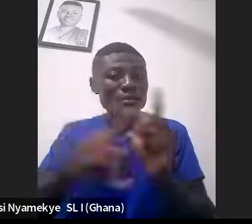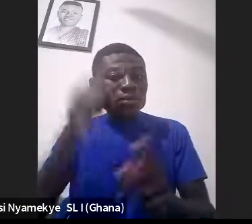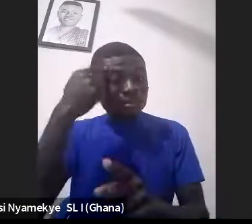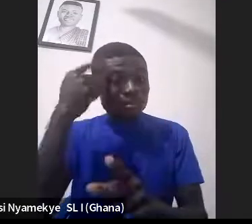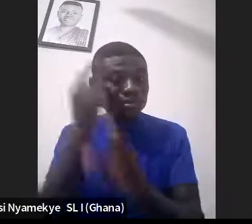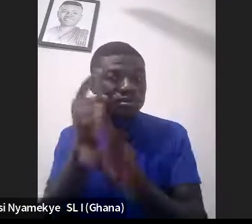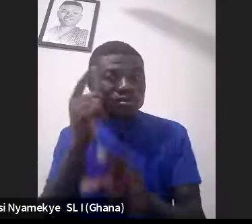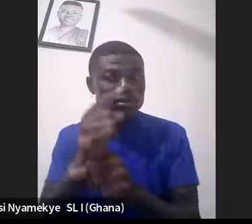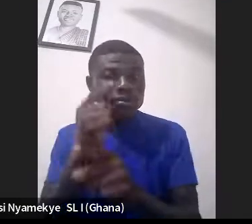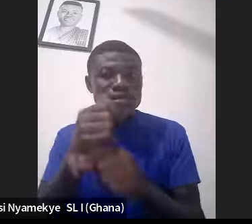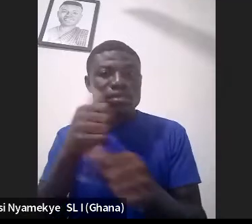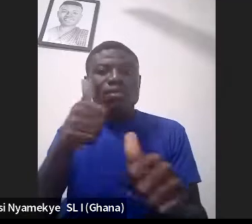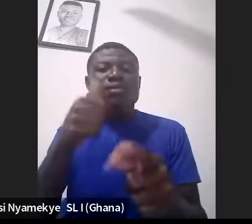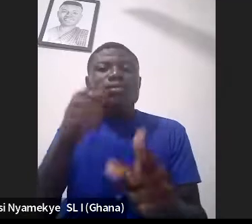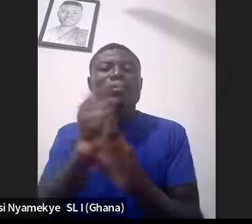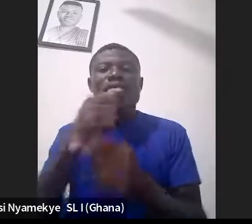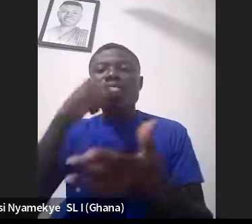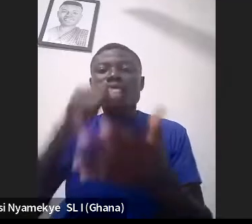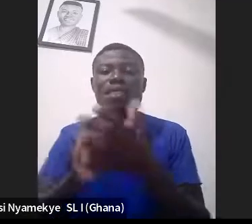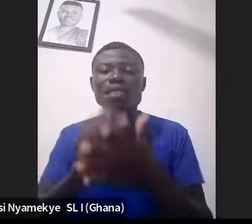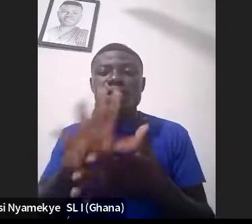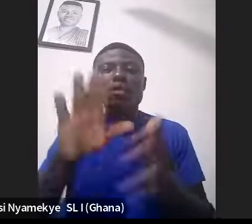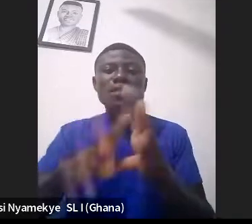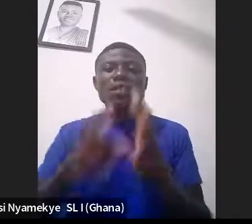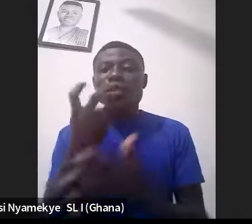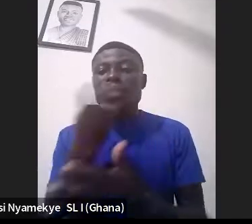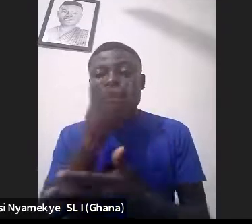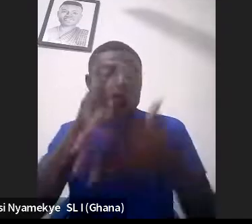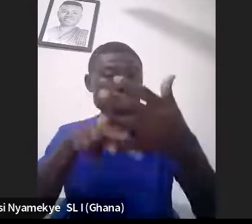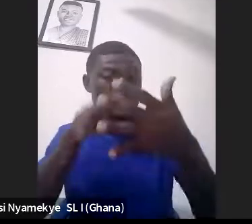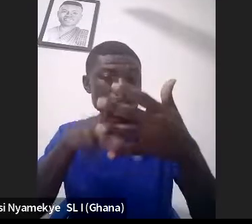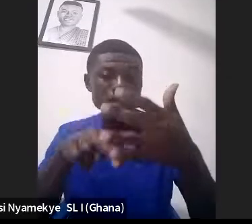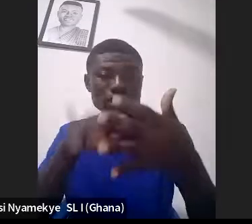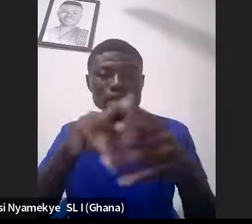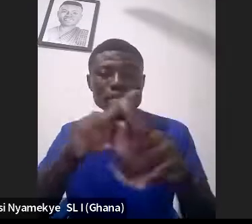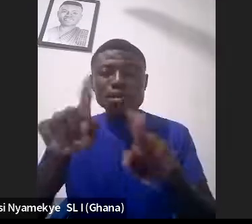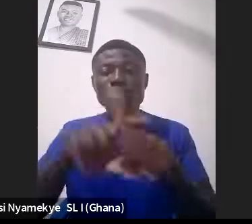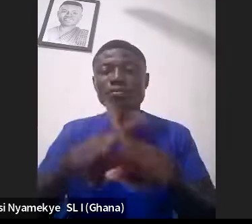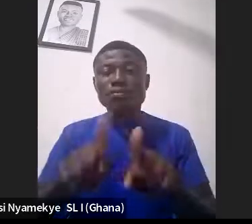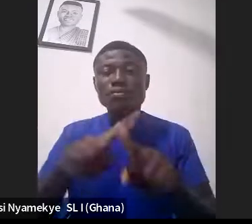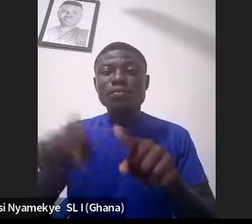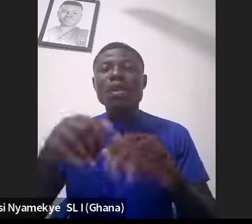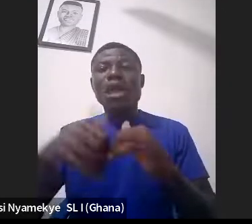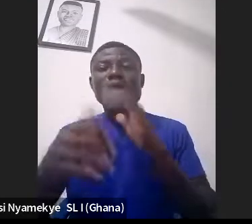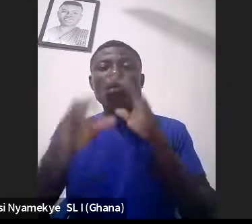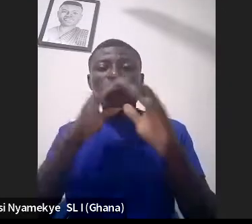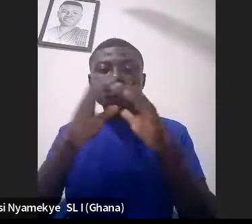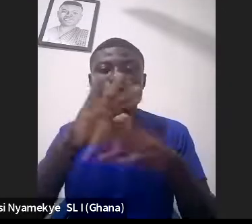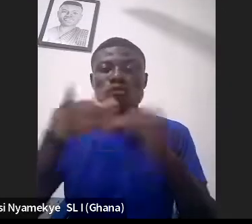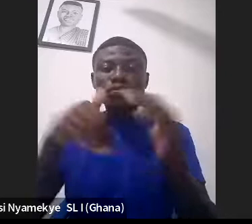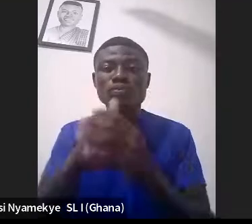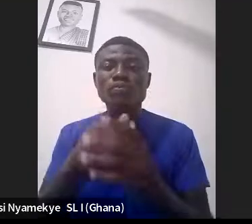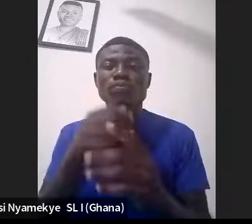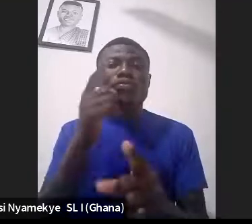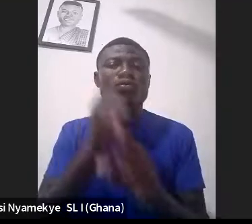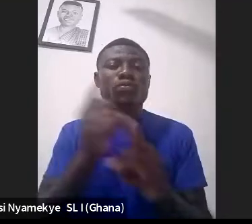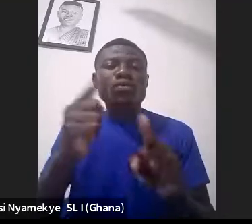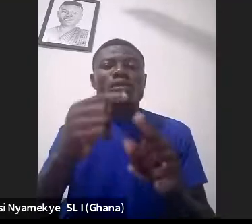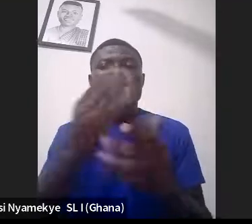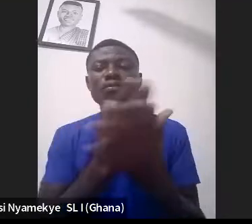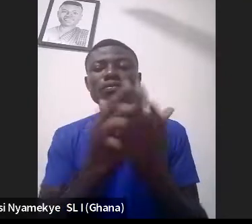letters backwards and the reading piece, but it's about communicating as well. So there's definitely signs,